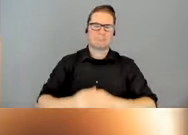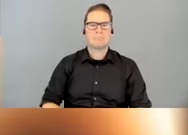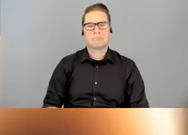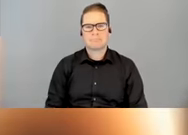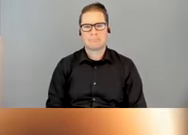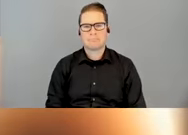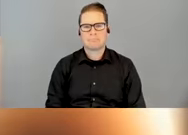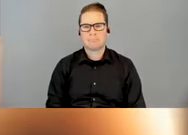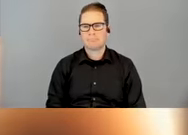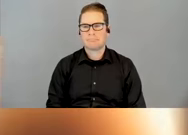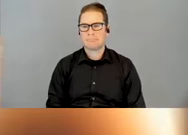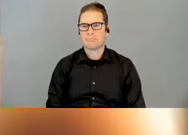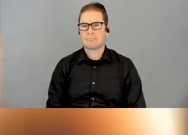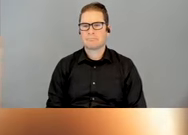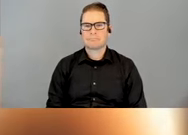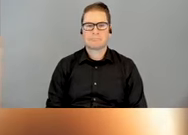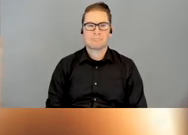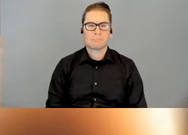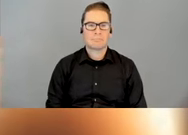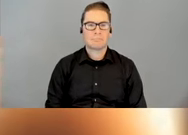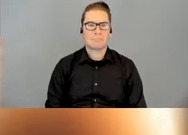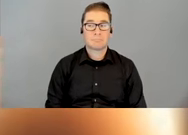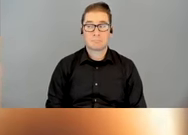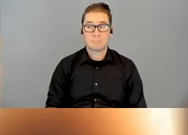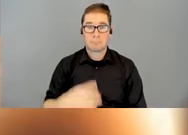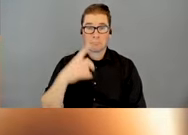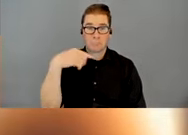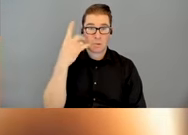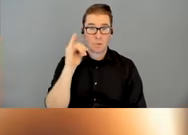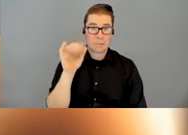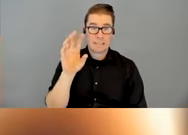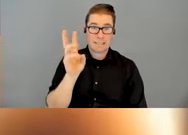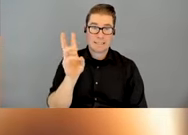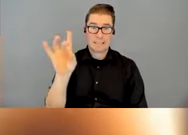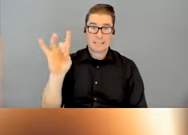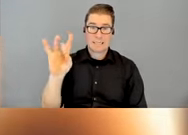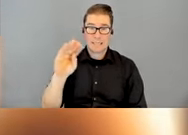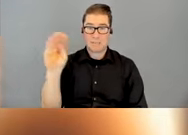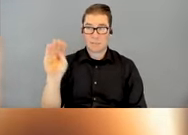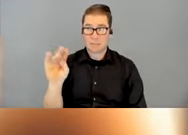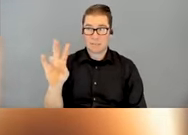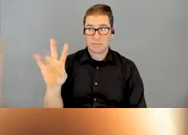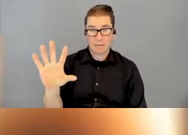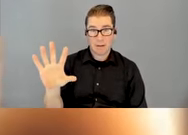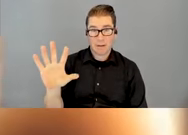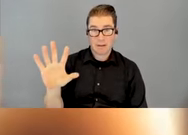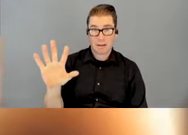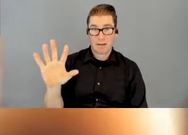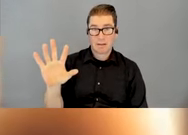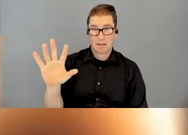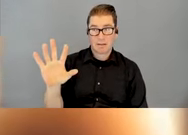Looks like right now we have 68%, 70% participation, 75%